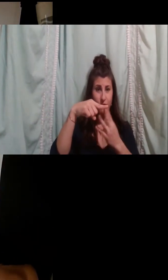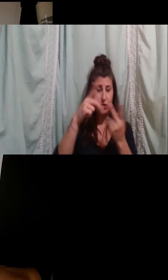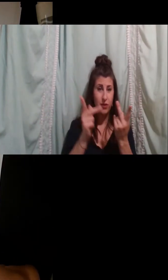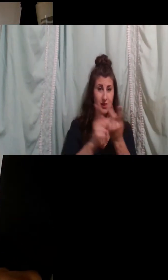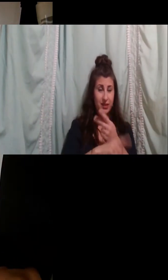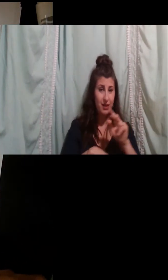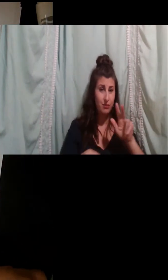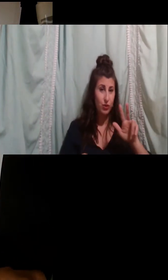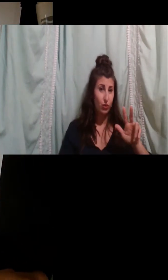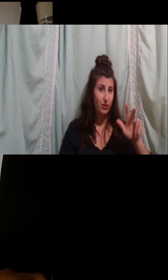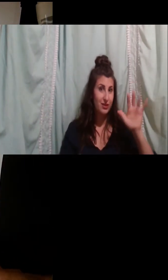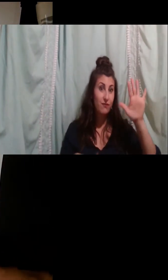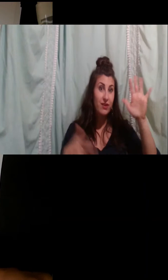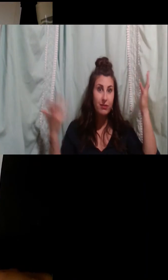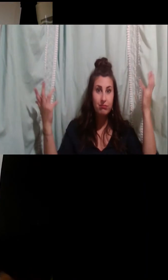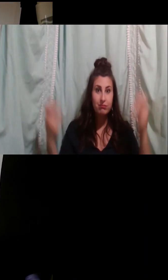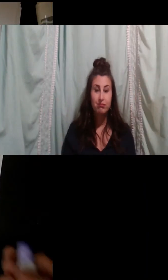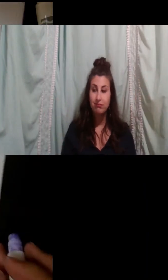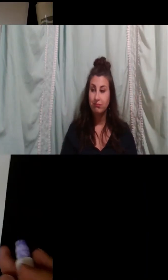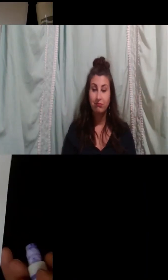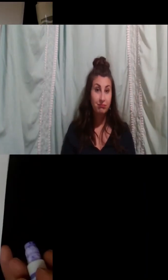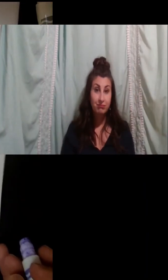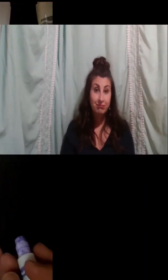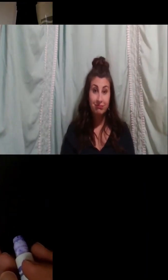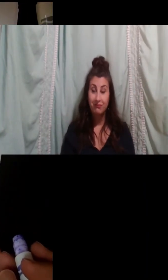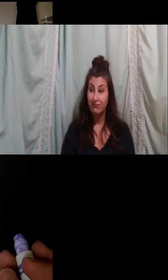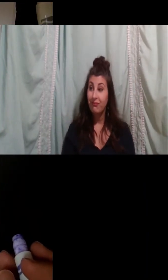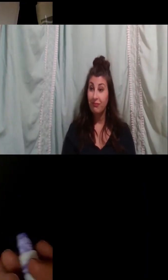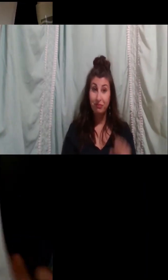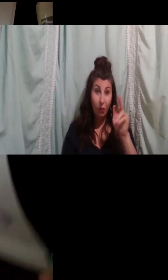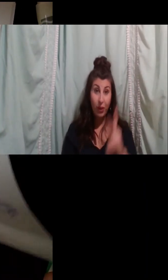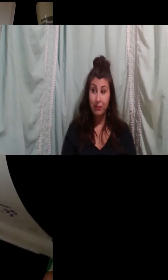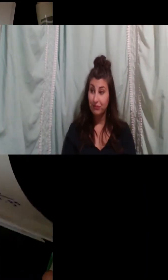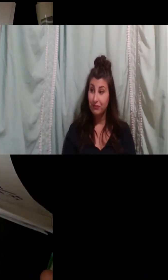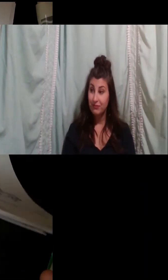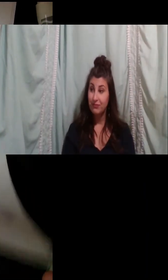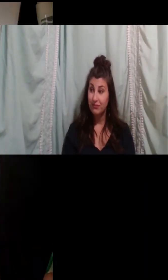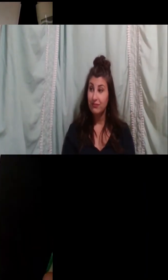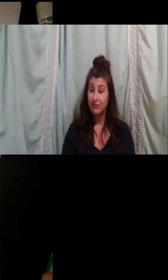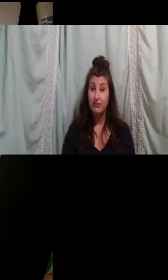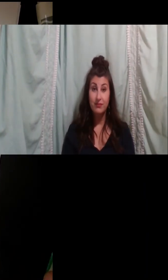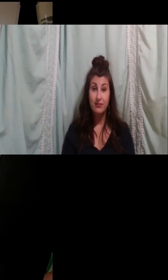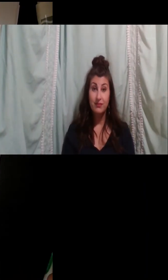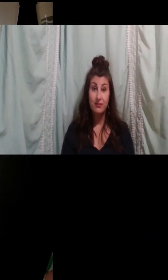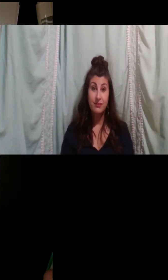2 to the 4th times 3 to the 5th. All right?